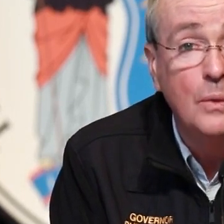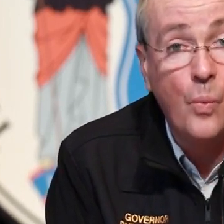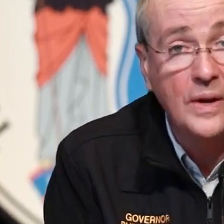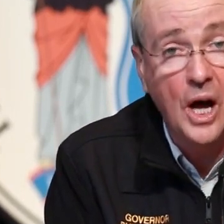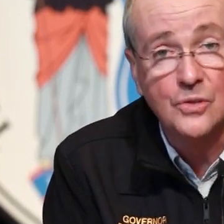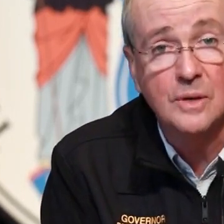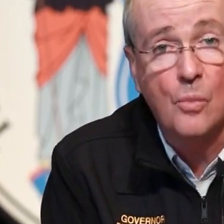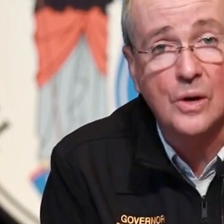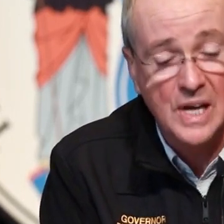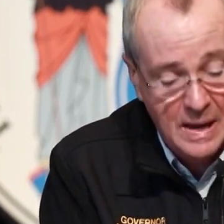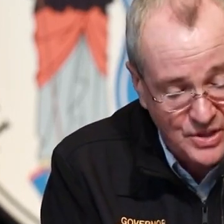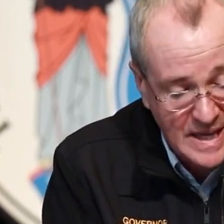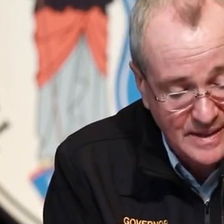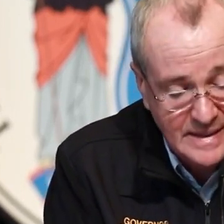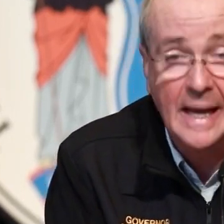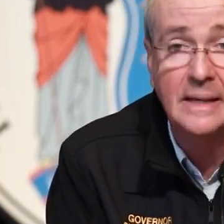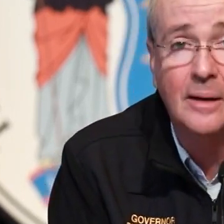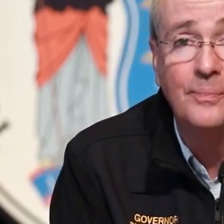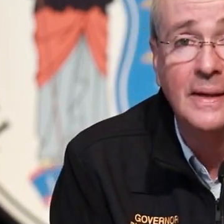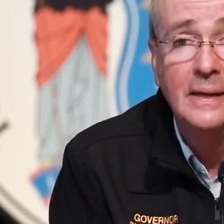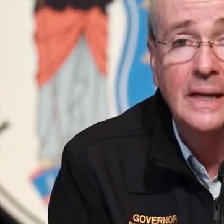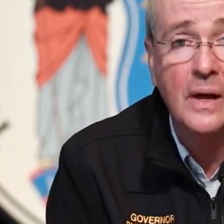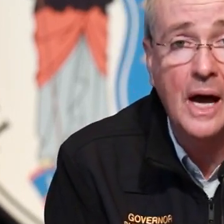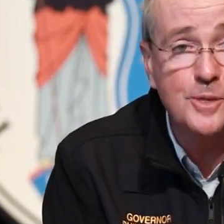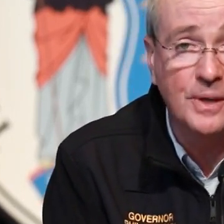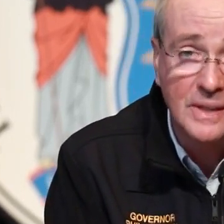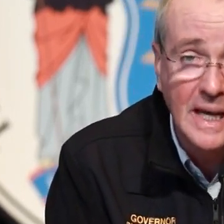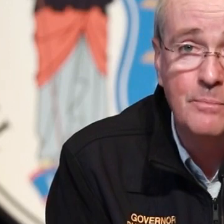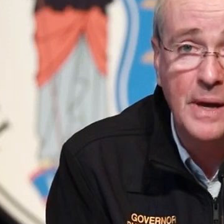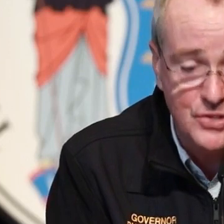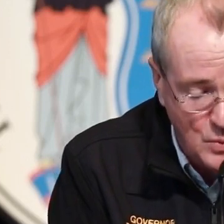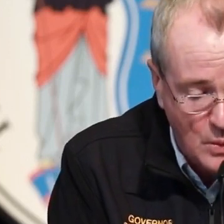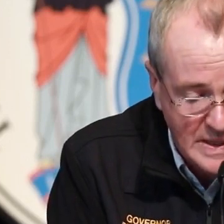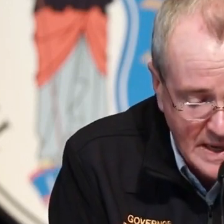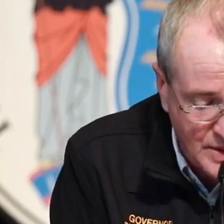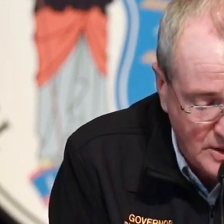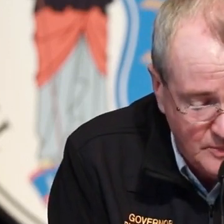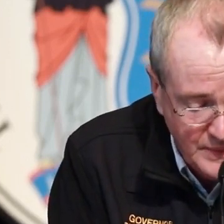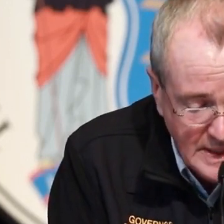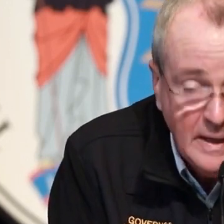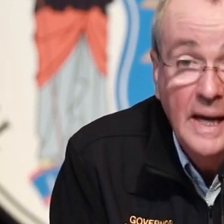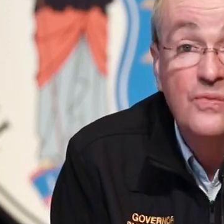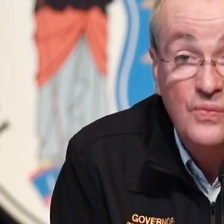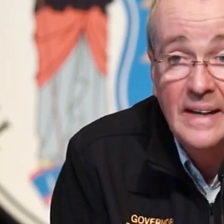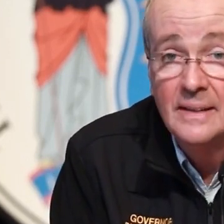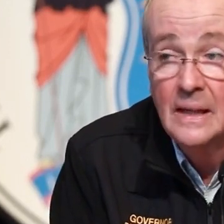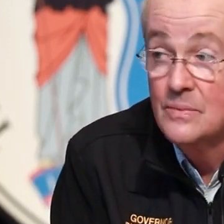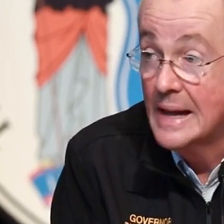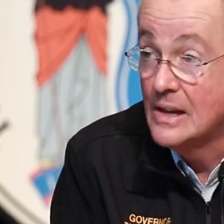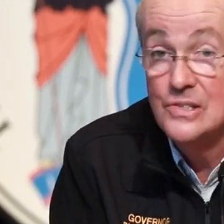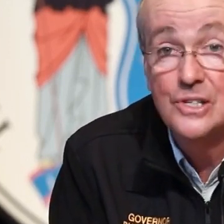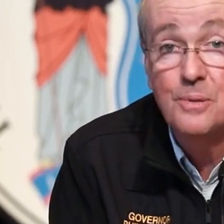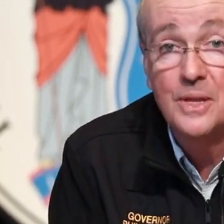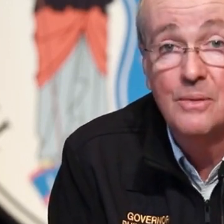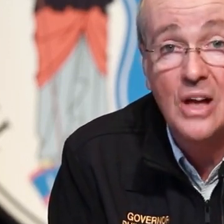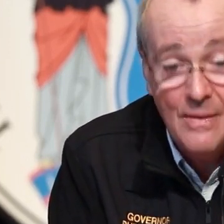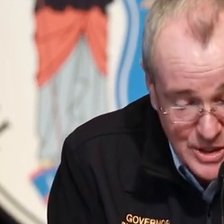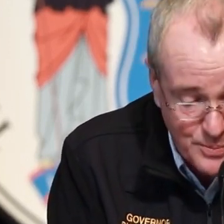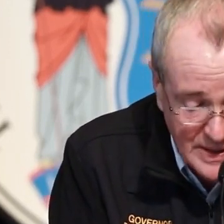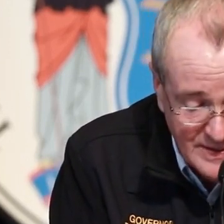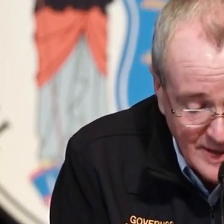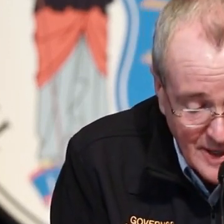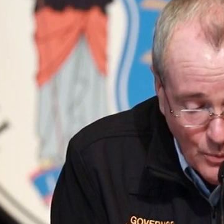100 more times likely to end up in the hospital, again, based on what we now know. And finally, and I guess this is probably the